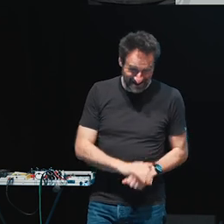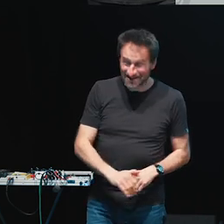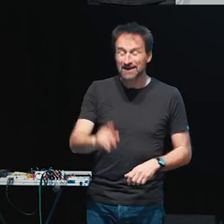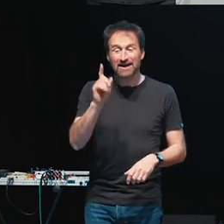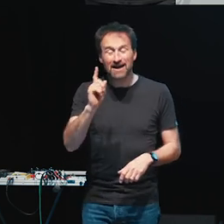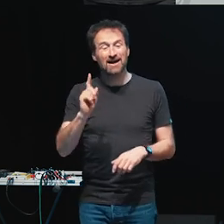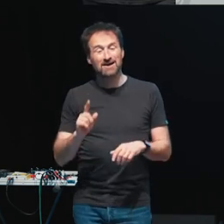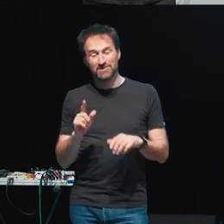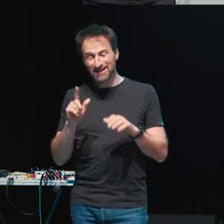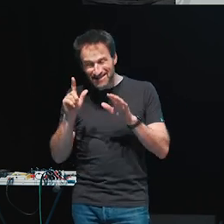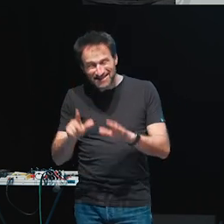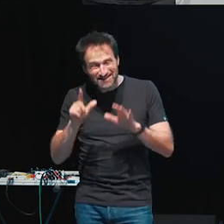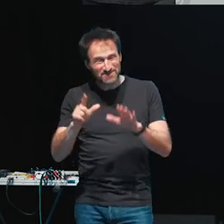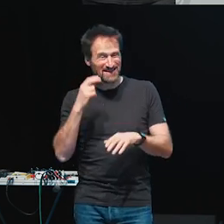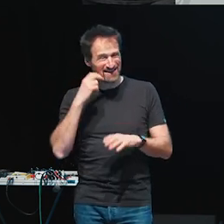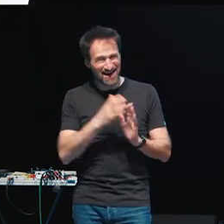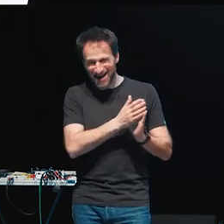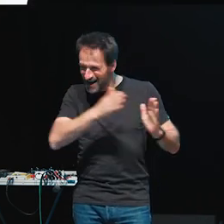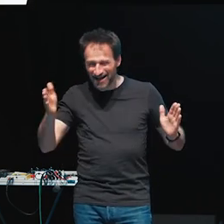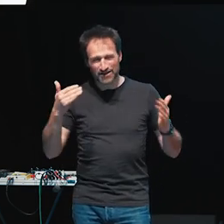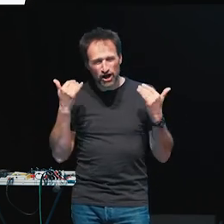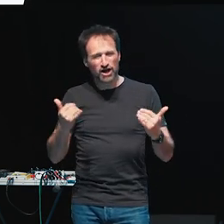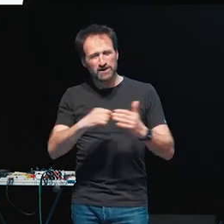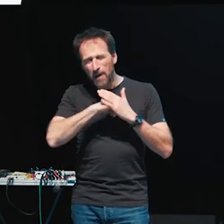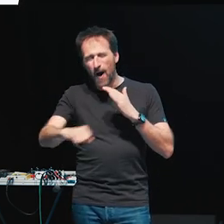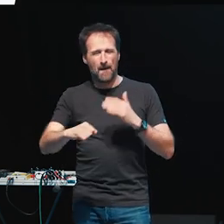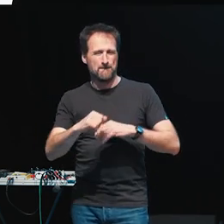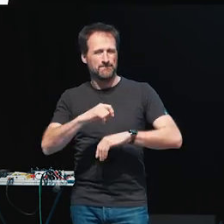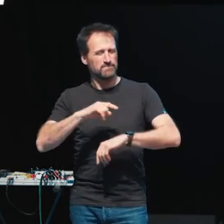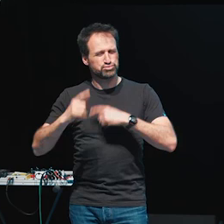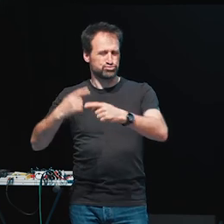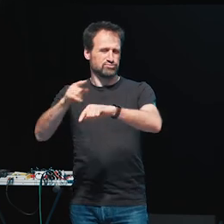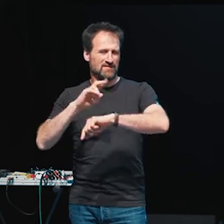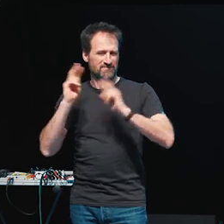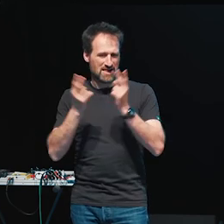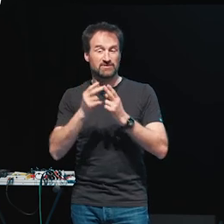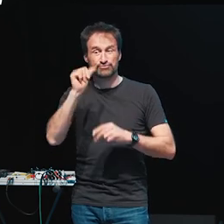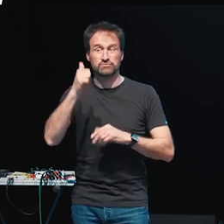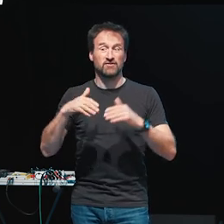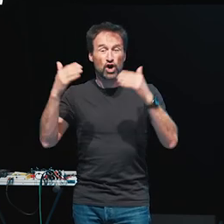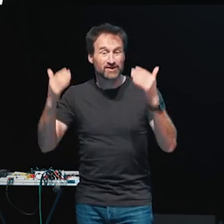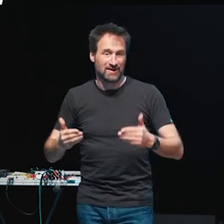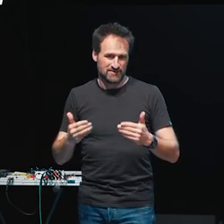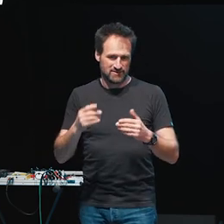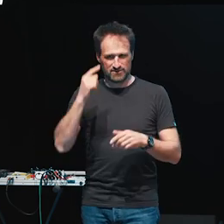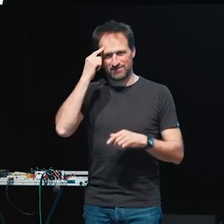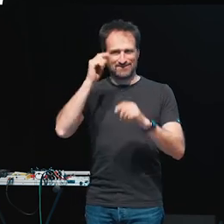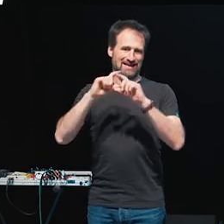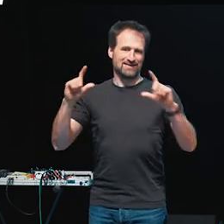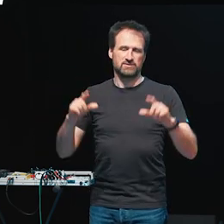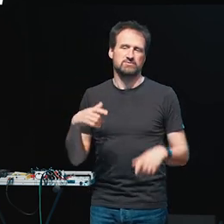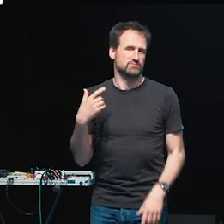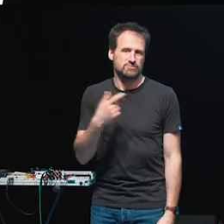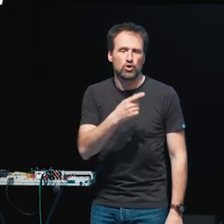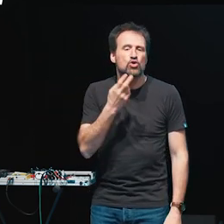17 years old in today's fast-paced world, especially in front-end development part of it, as most of you know, is probably